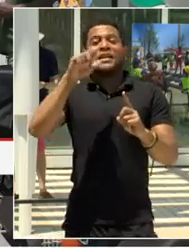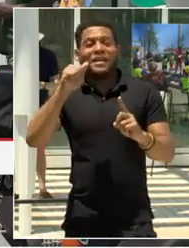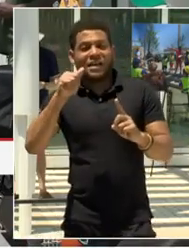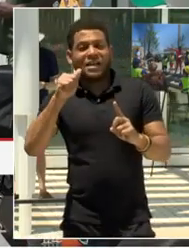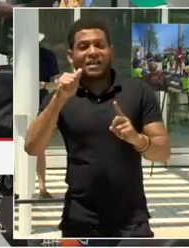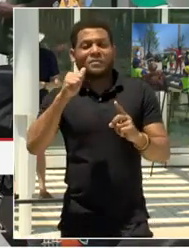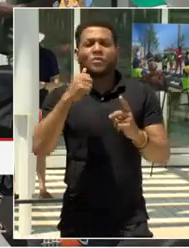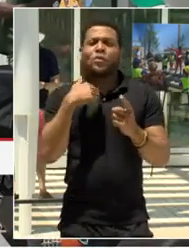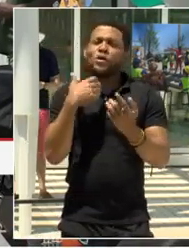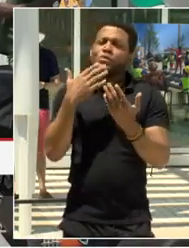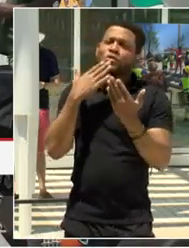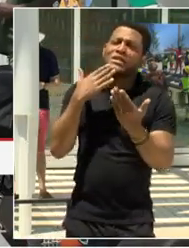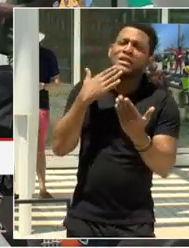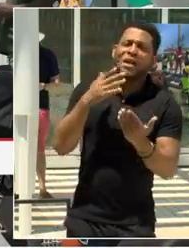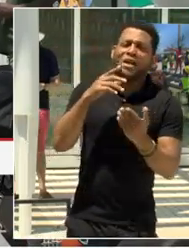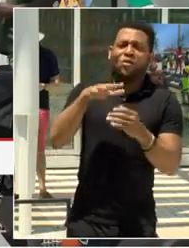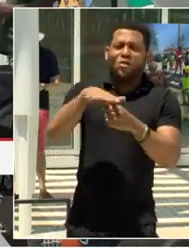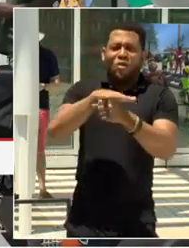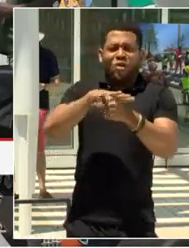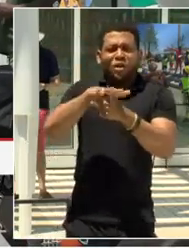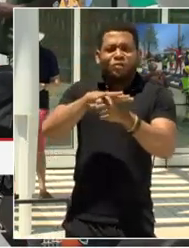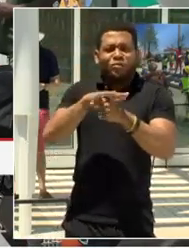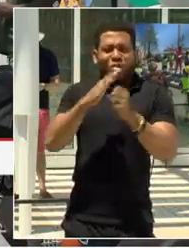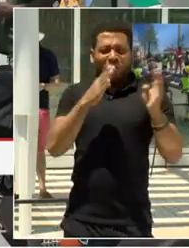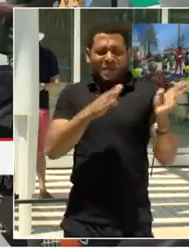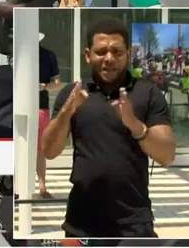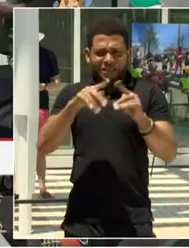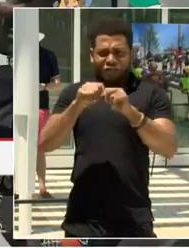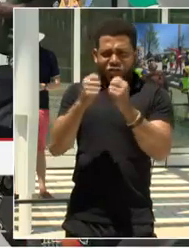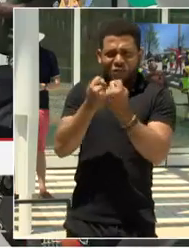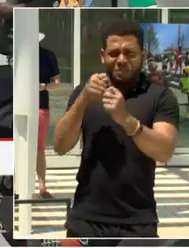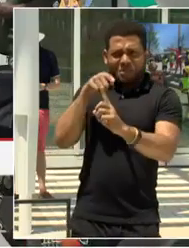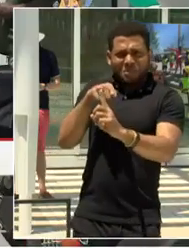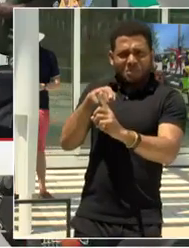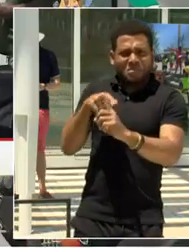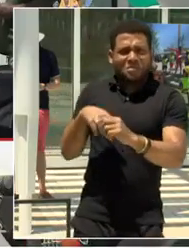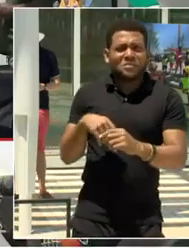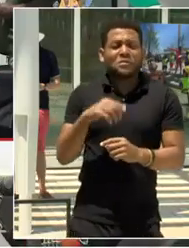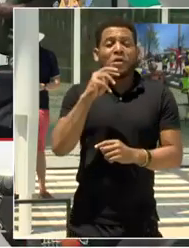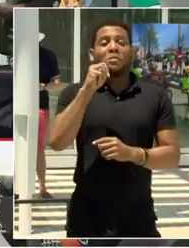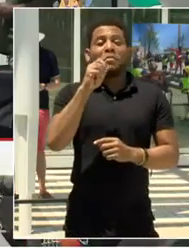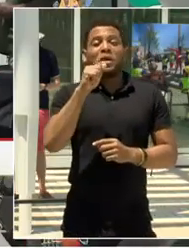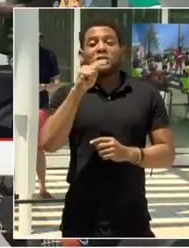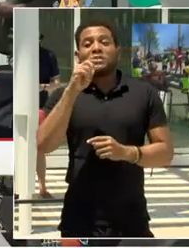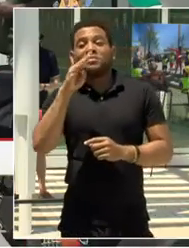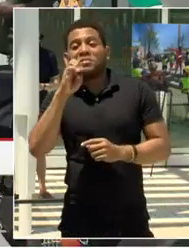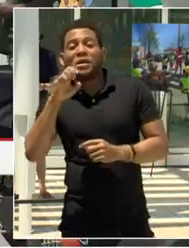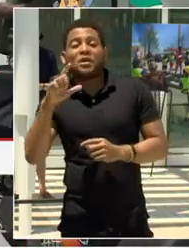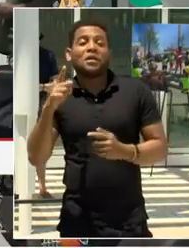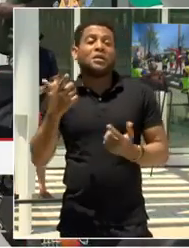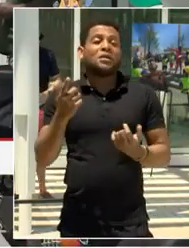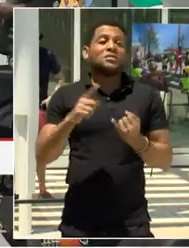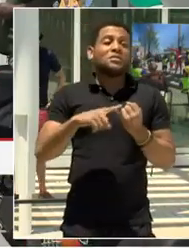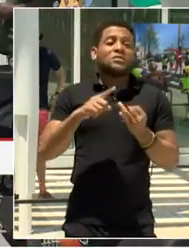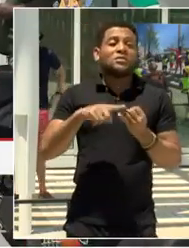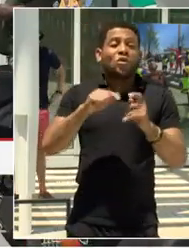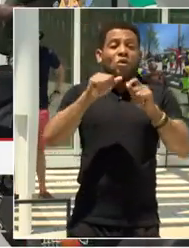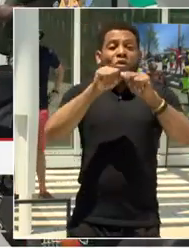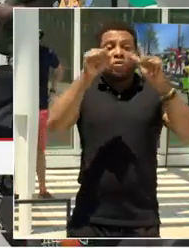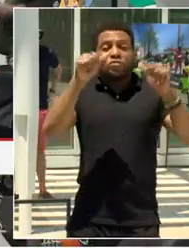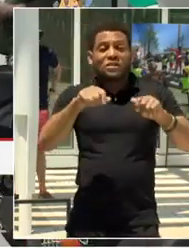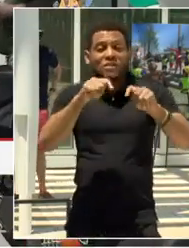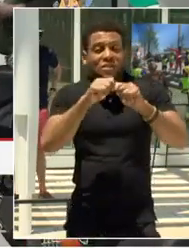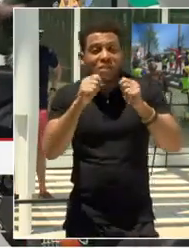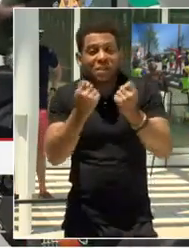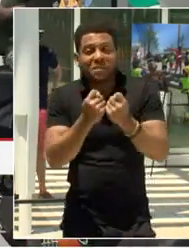thank the on-site plan team at Matt Bell from Perkins Eastman. Also would like to thank the architects team, the architectural